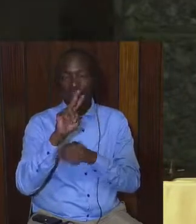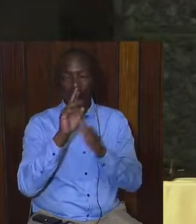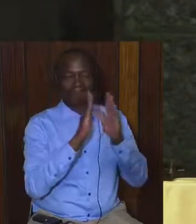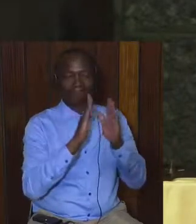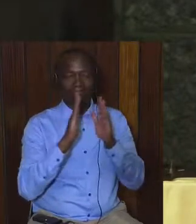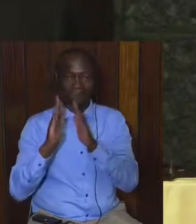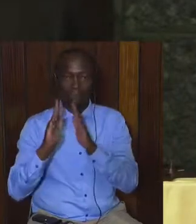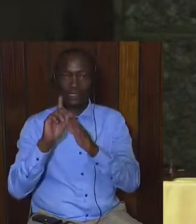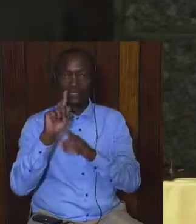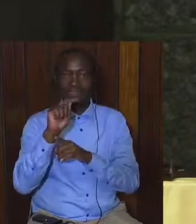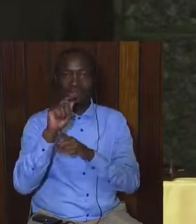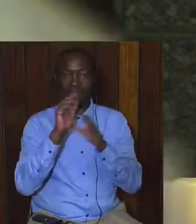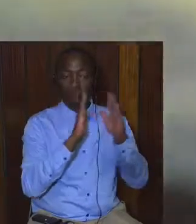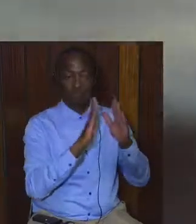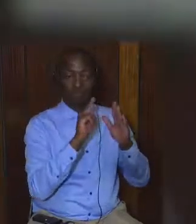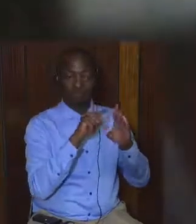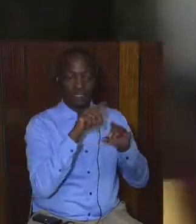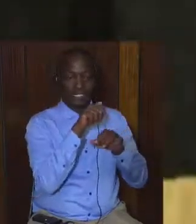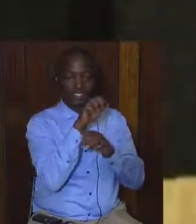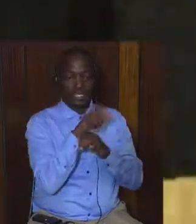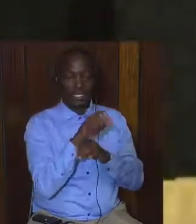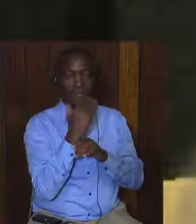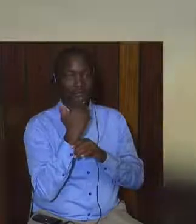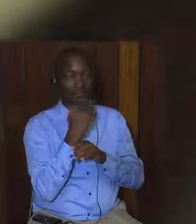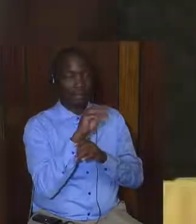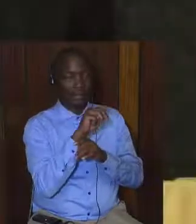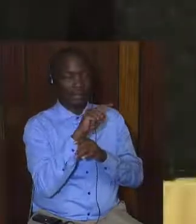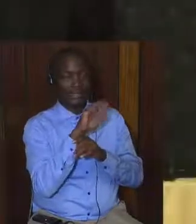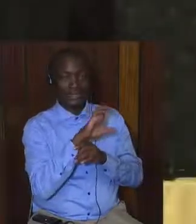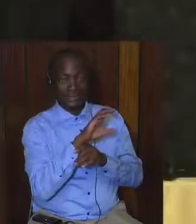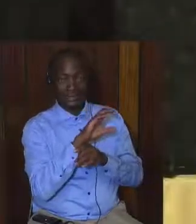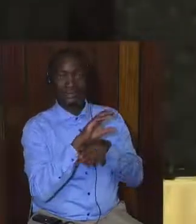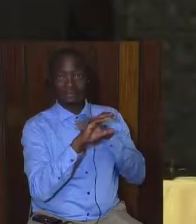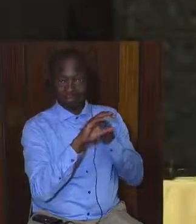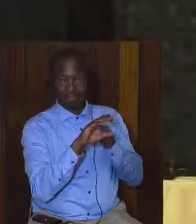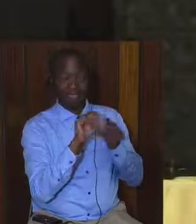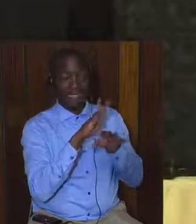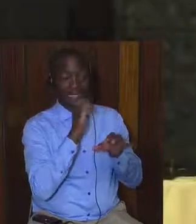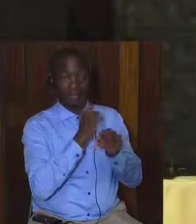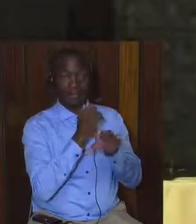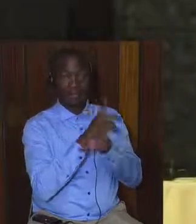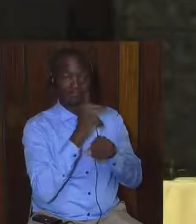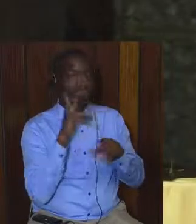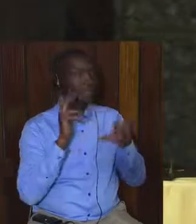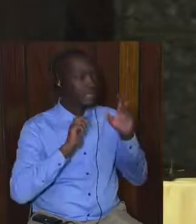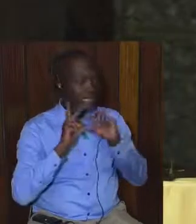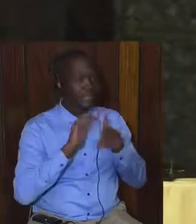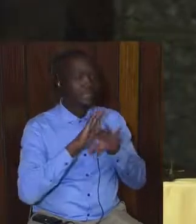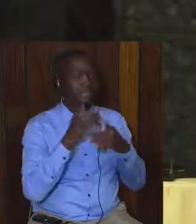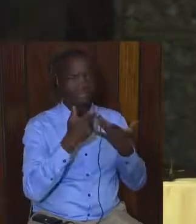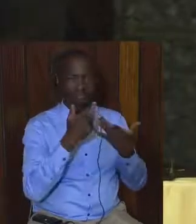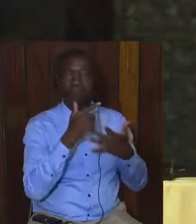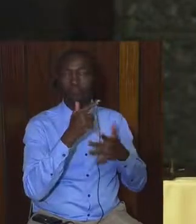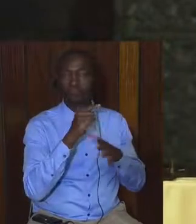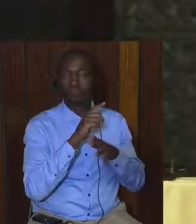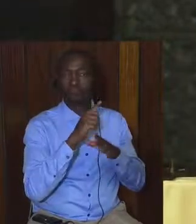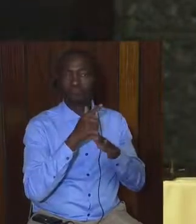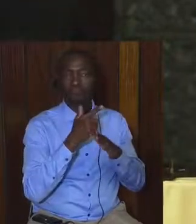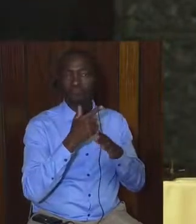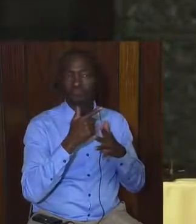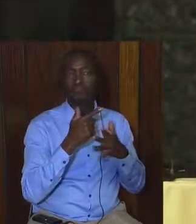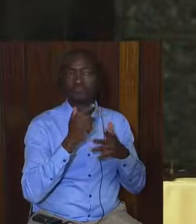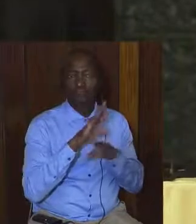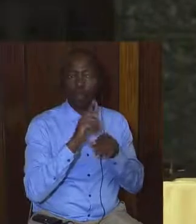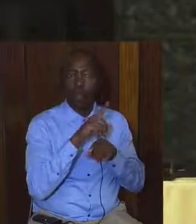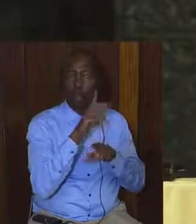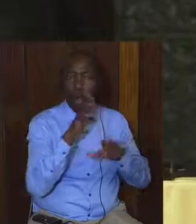of the TIH. The one section is chaired by the MEC, so that MEC can make sure he has at his pulse all